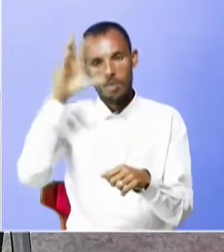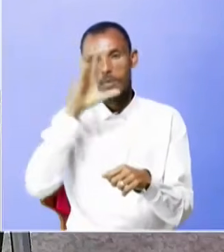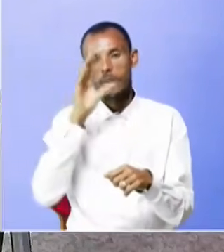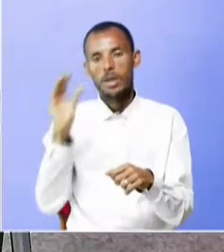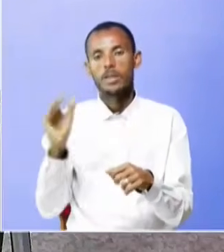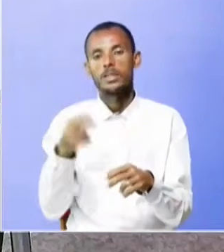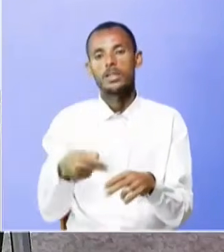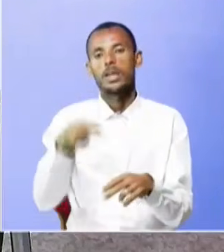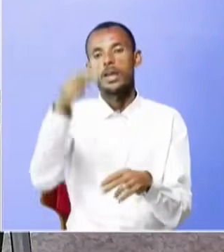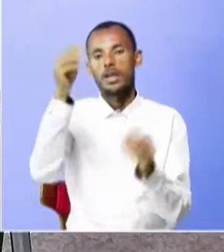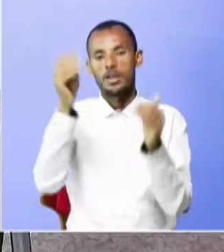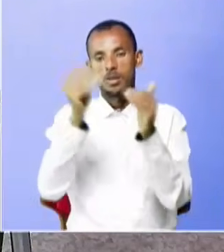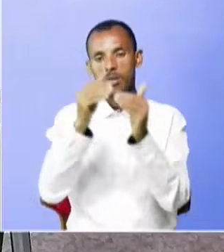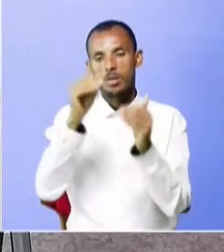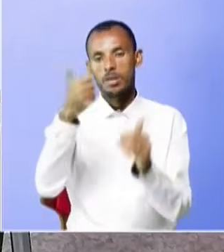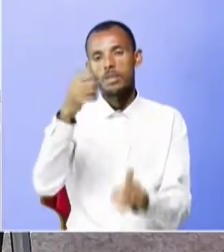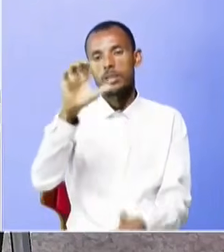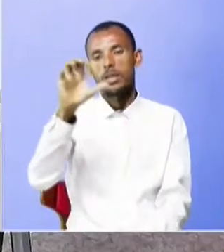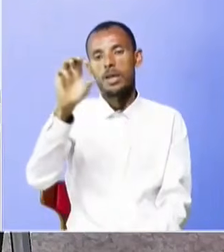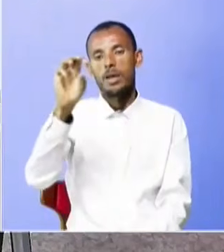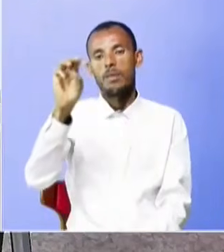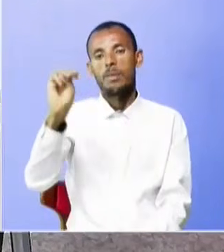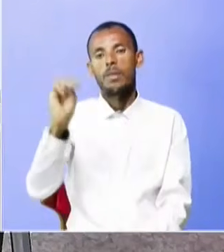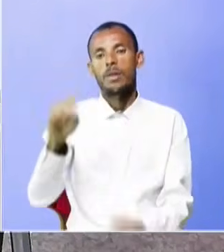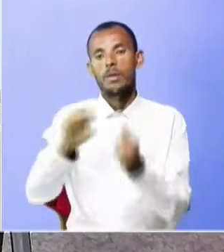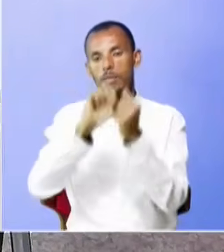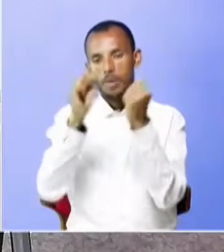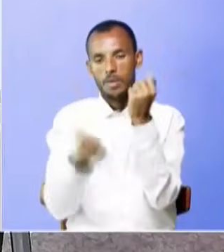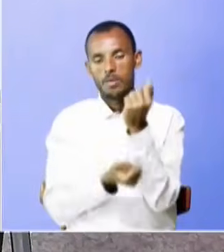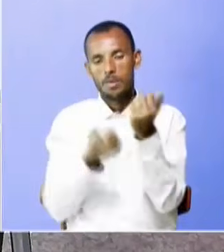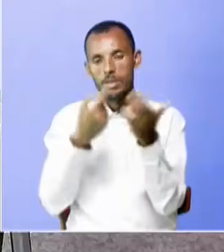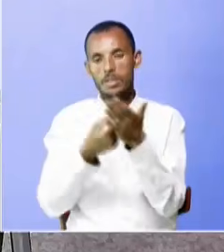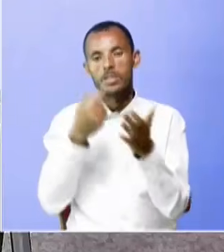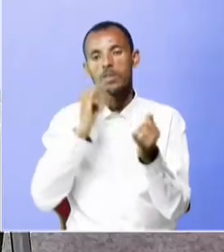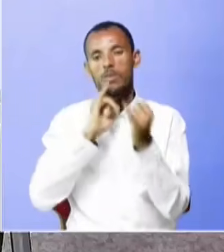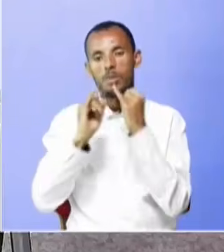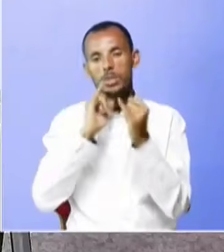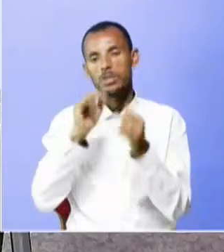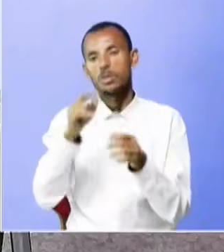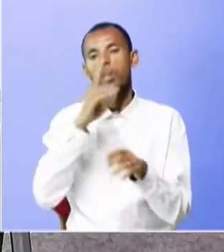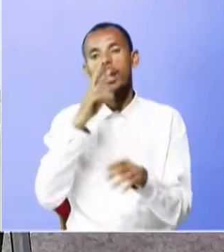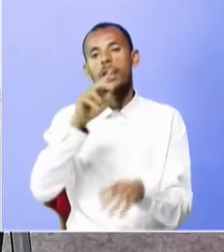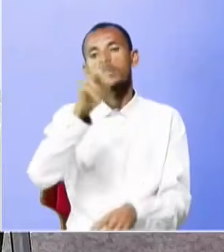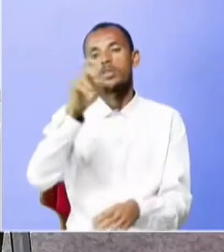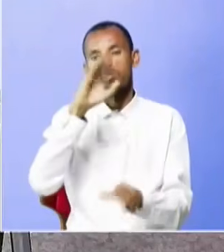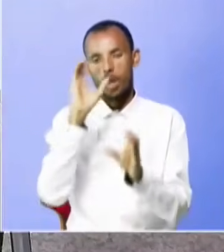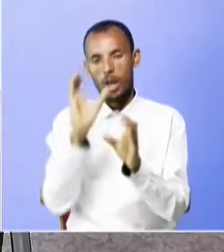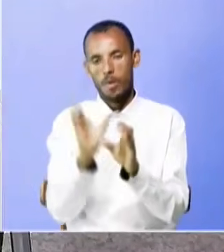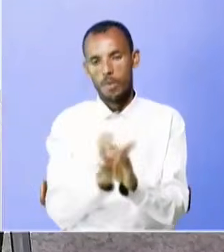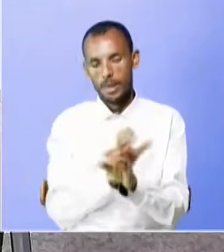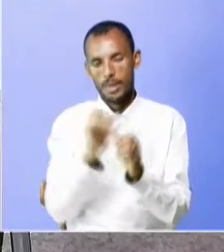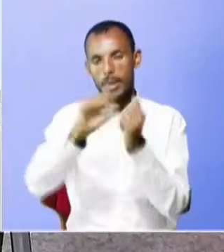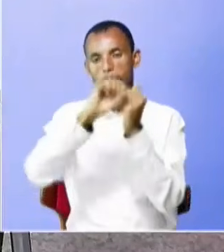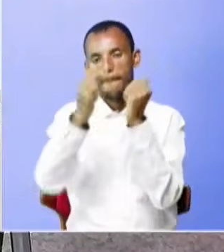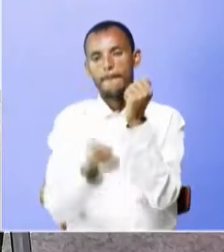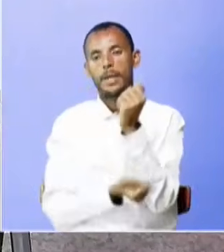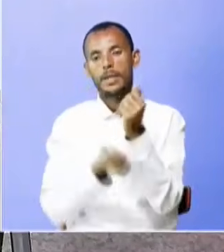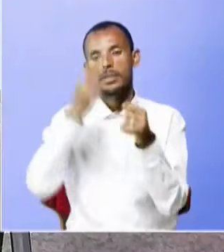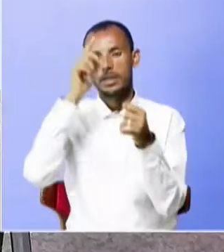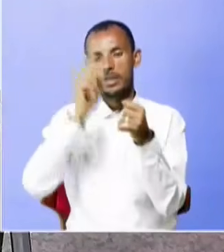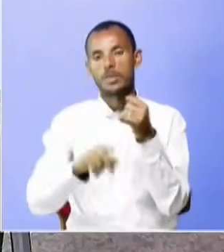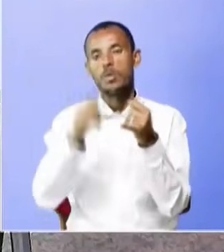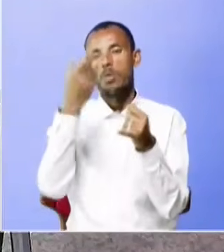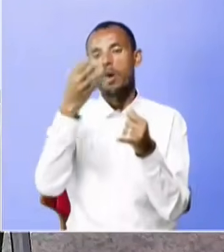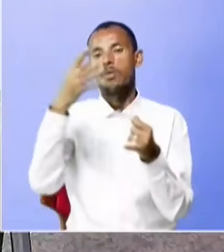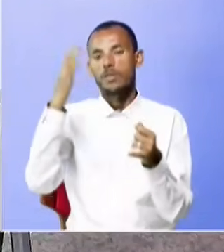the pyramid is 10 centimeter. So based on this information, you are asked to calculate the base edge, or one of the